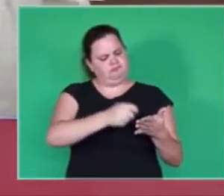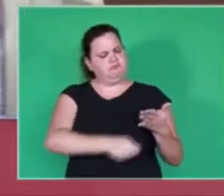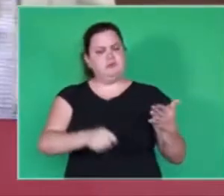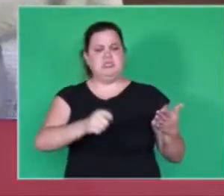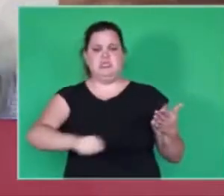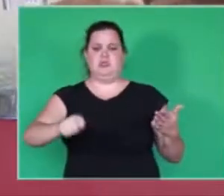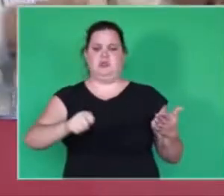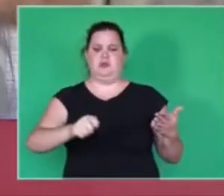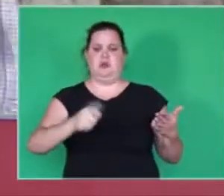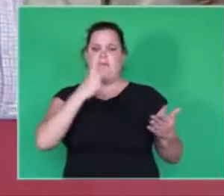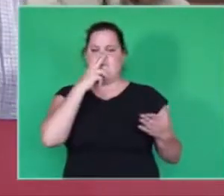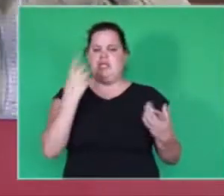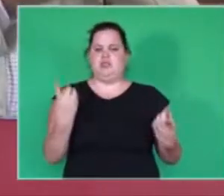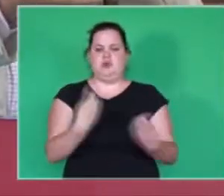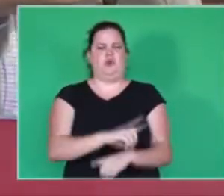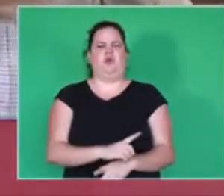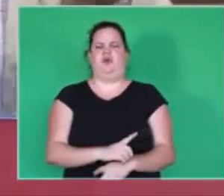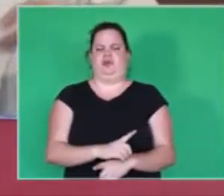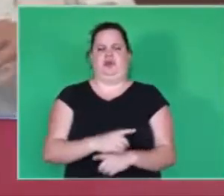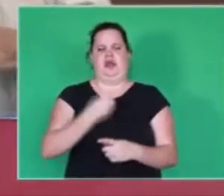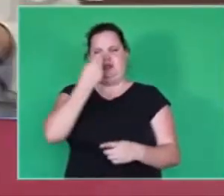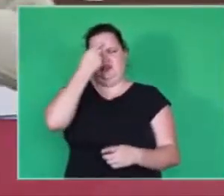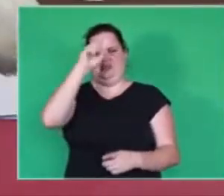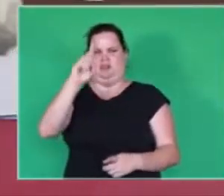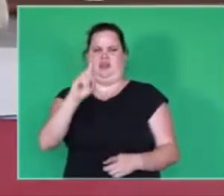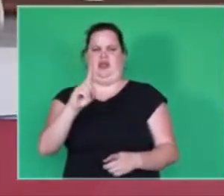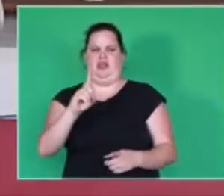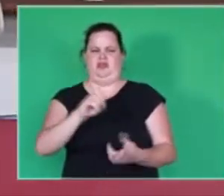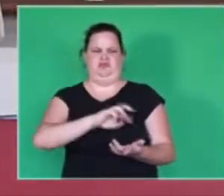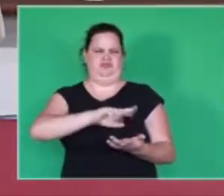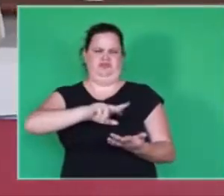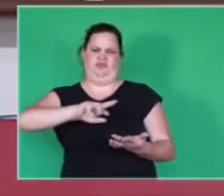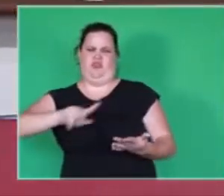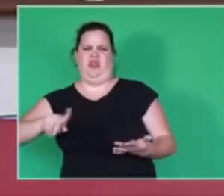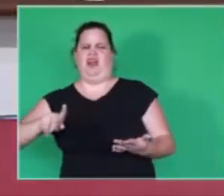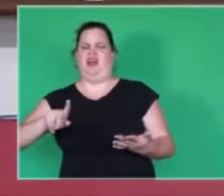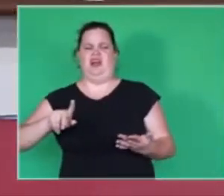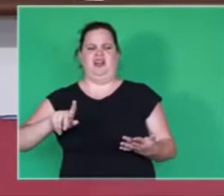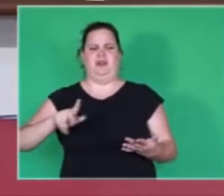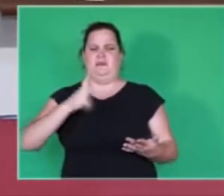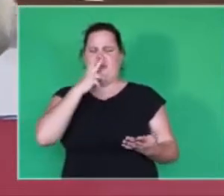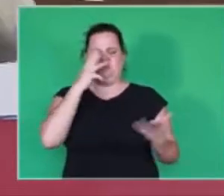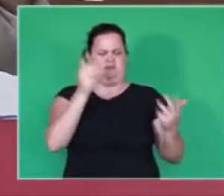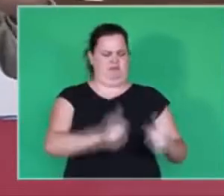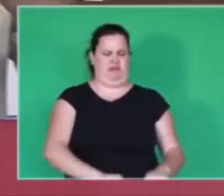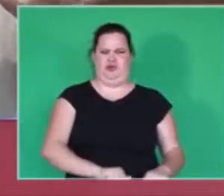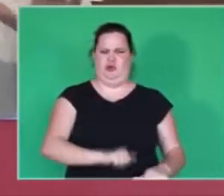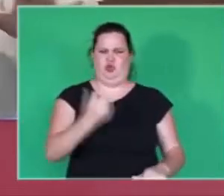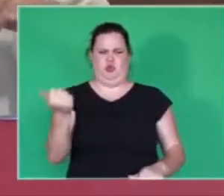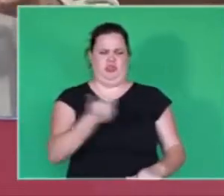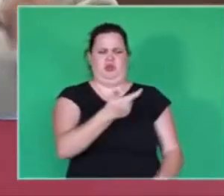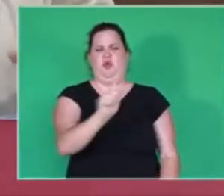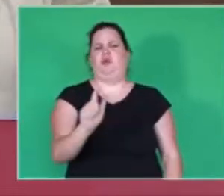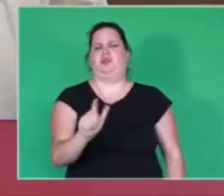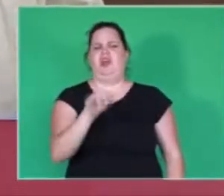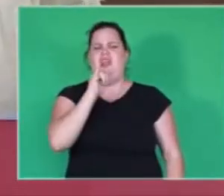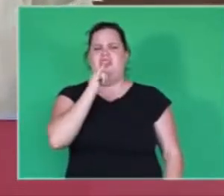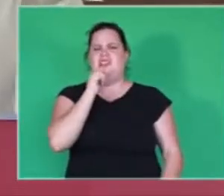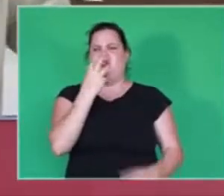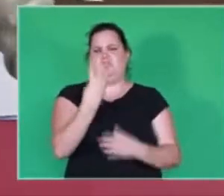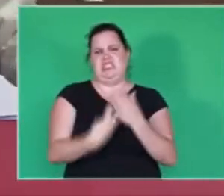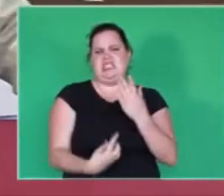if you want to read them, arguing about ideas, each idea worse than the other, about the